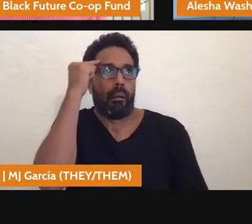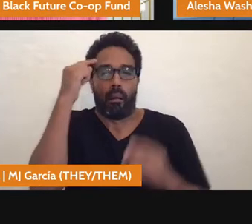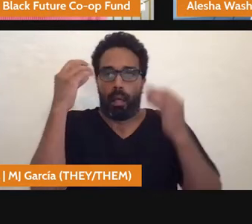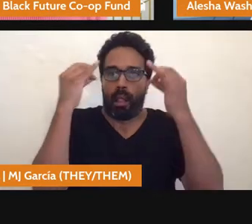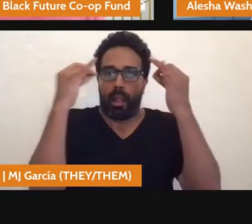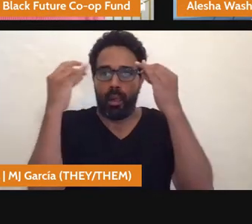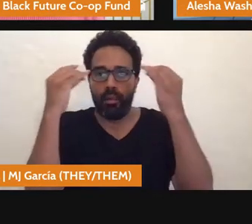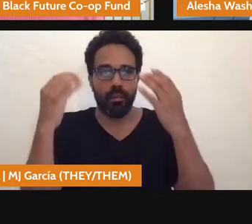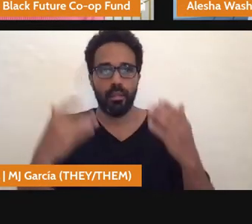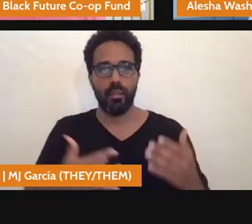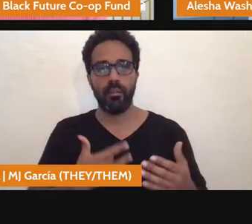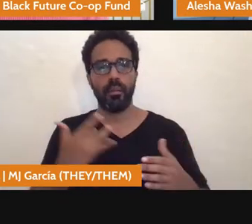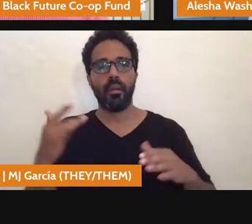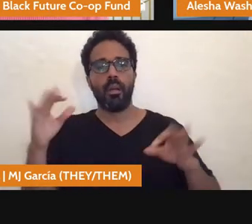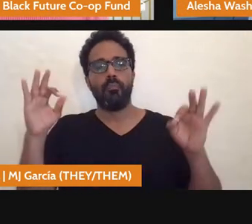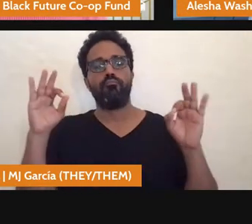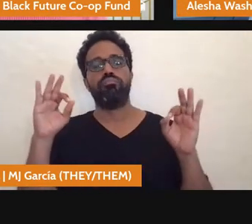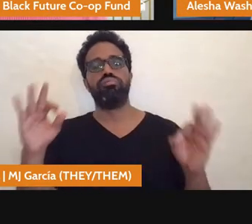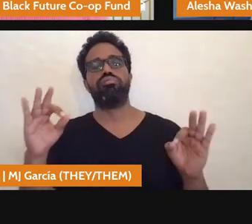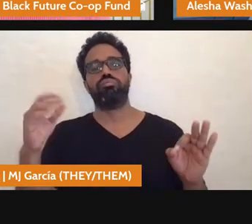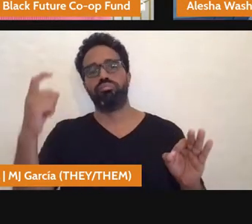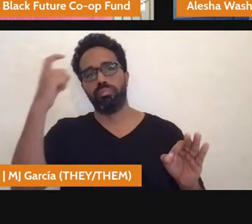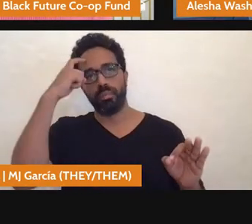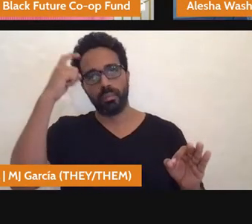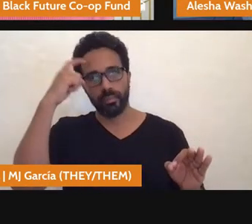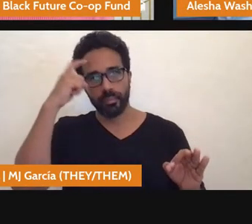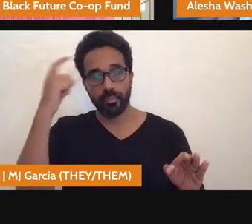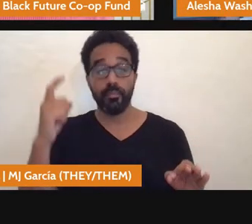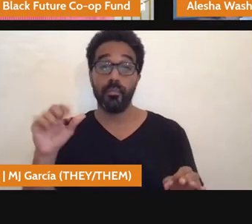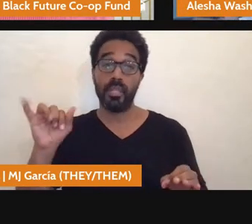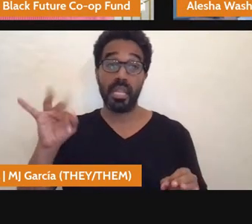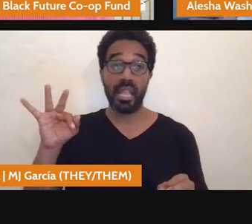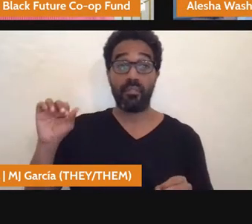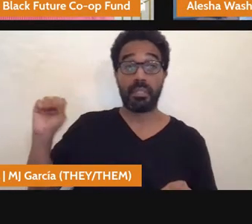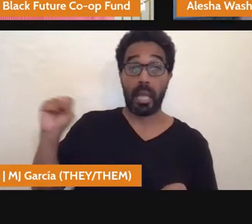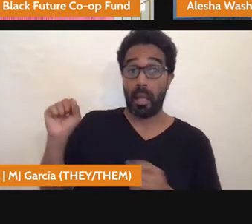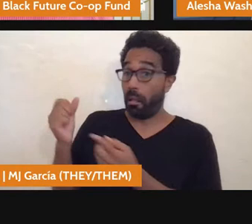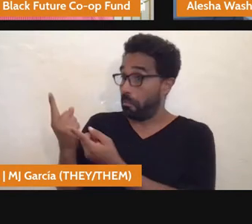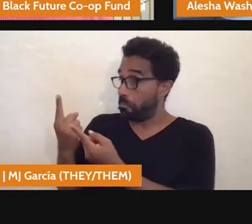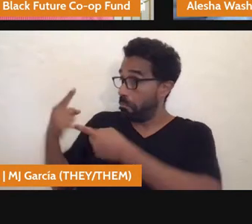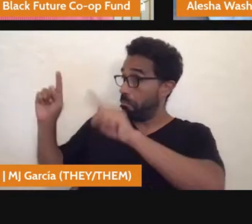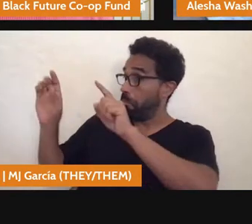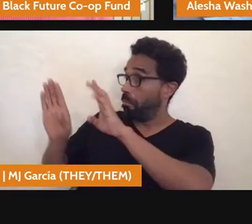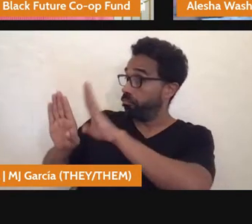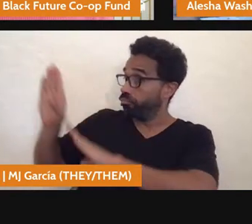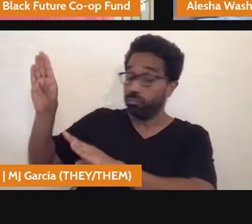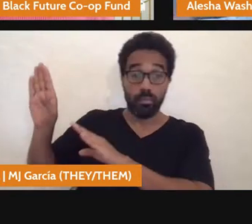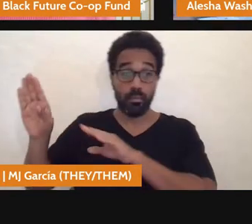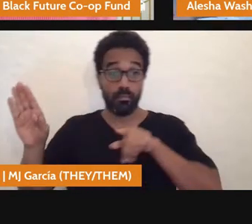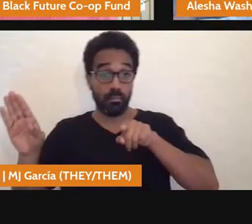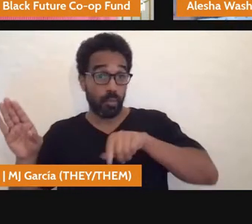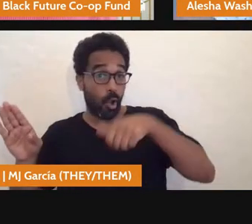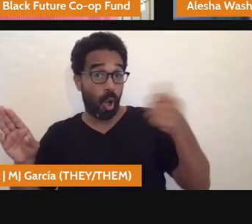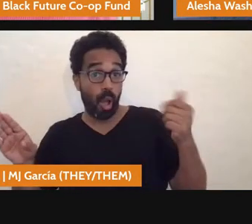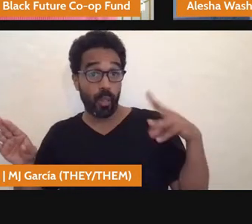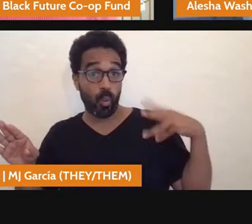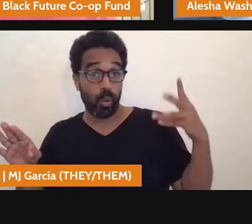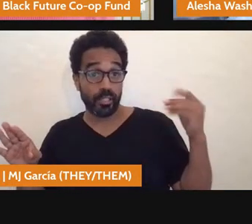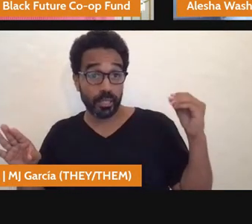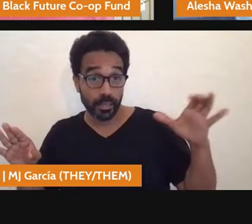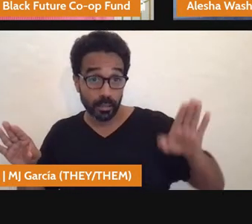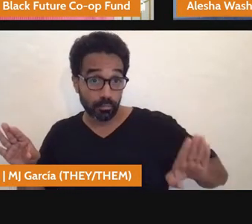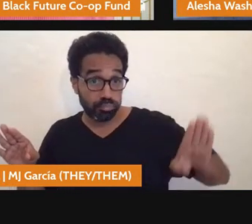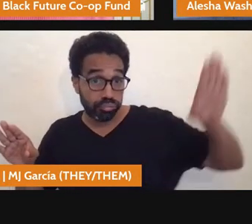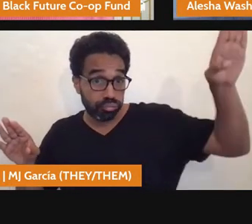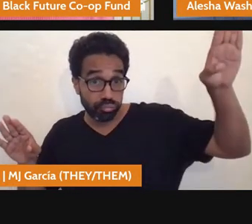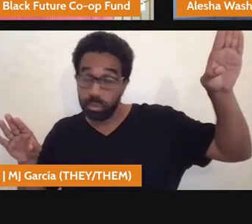are successful in this work in the Seattle region, if you all are successful in this work across the state of Washington with the Black Future Co-op Fund and